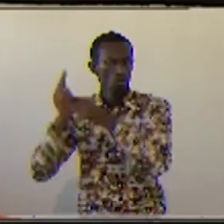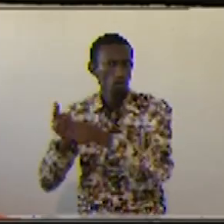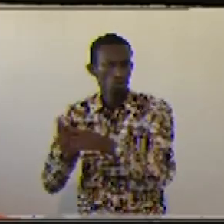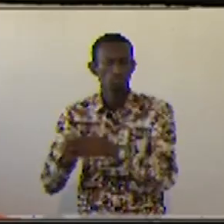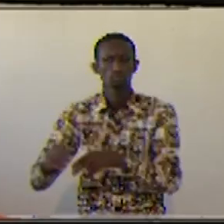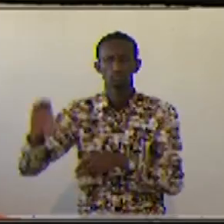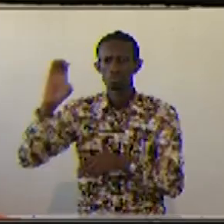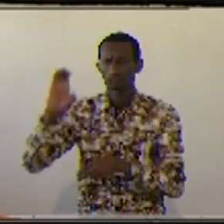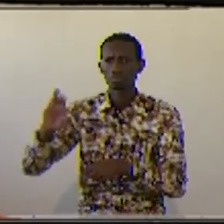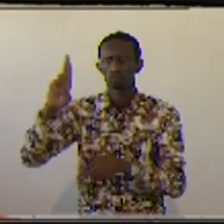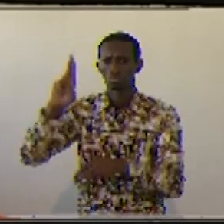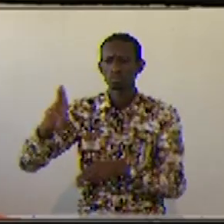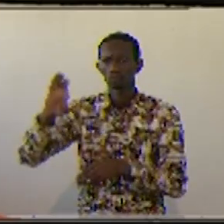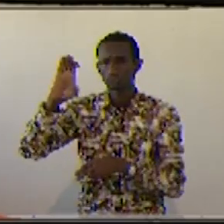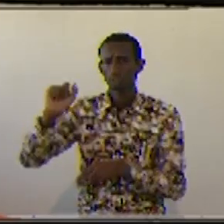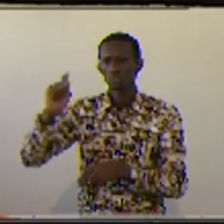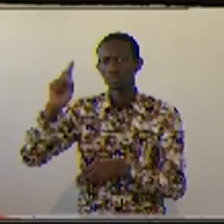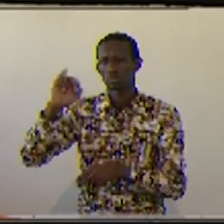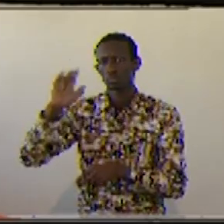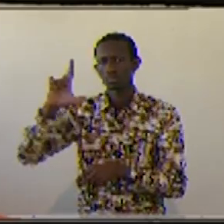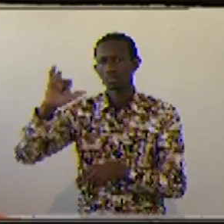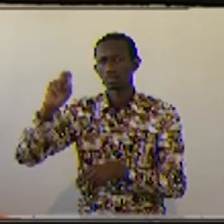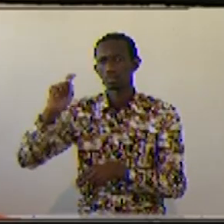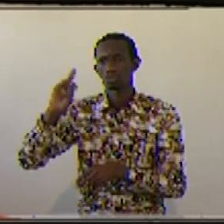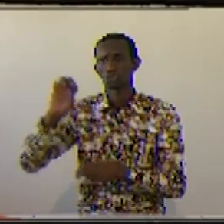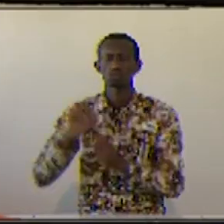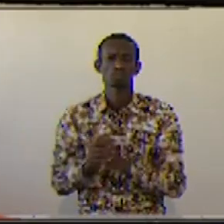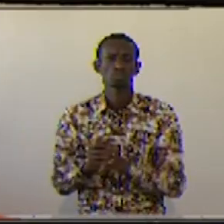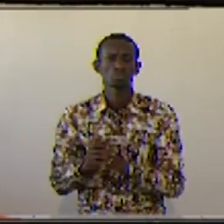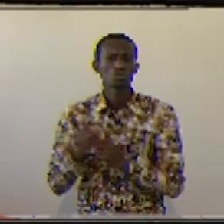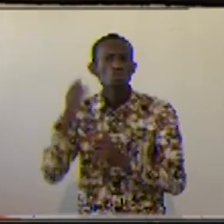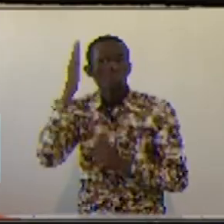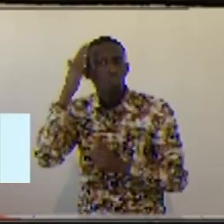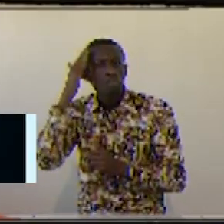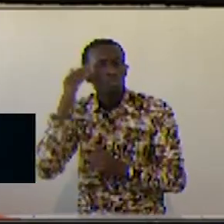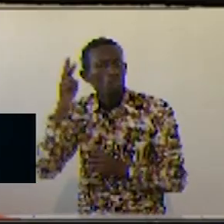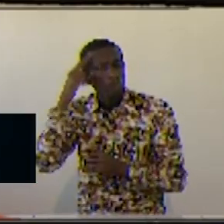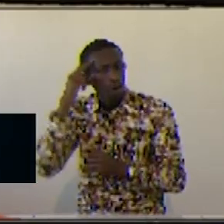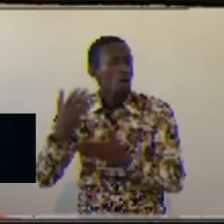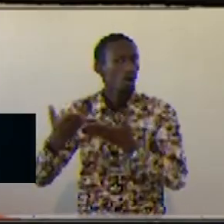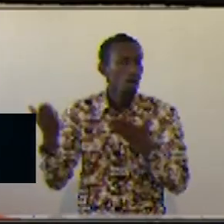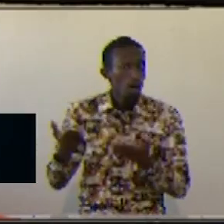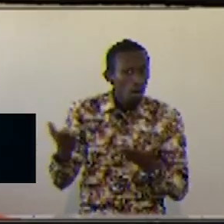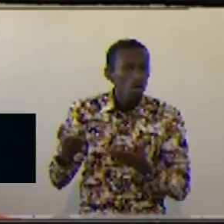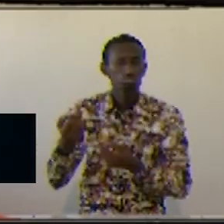formation of crystals. Do you remember how we carry out crystallization?